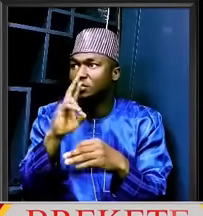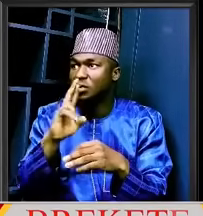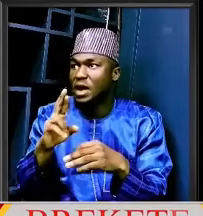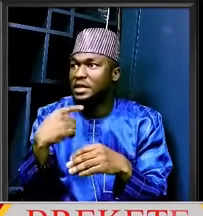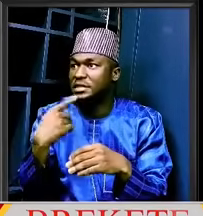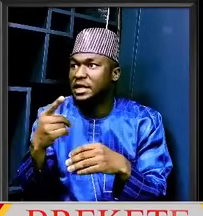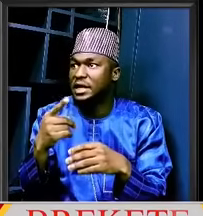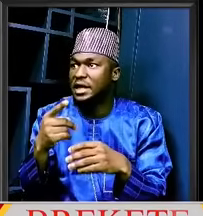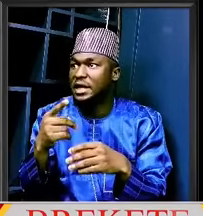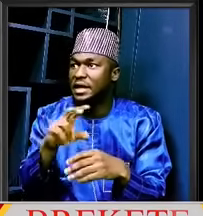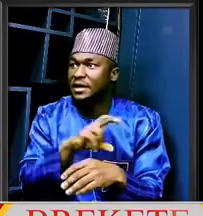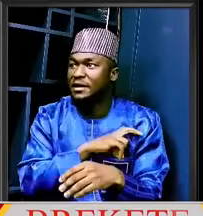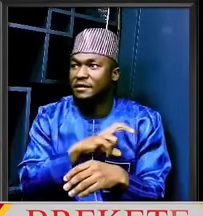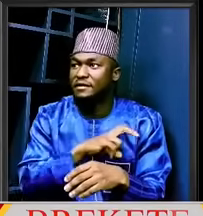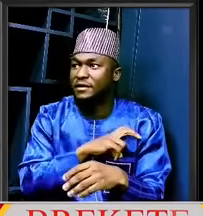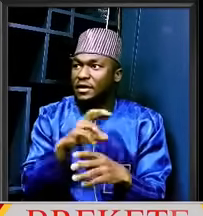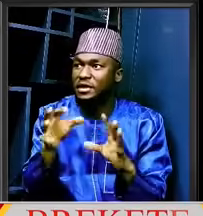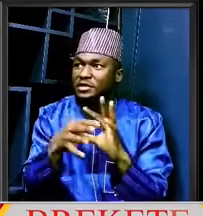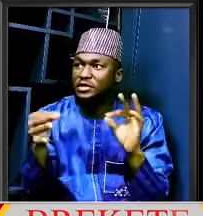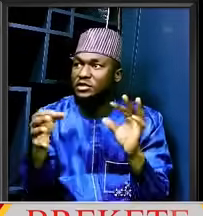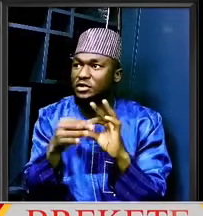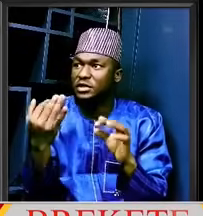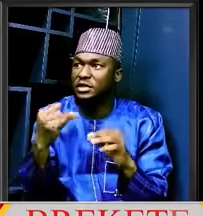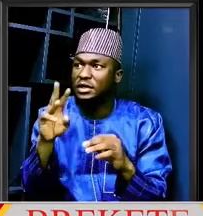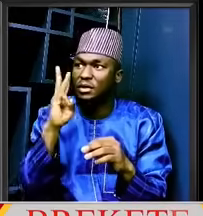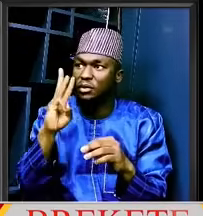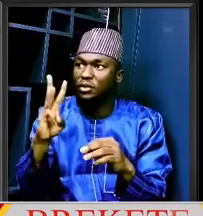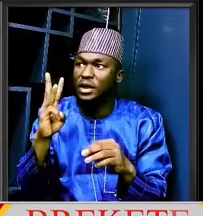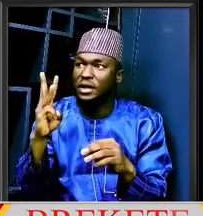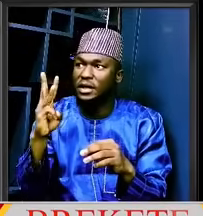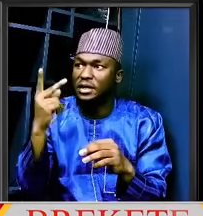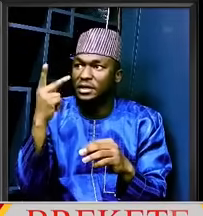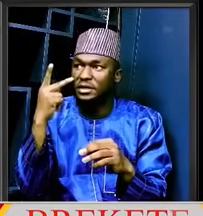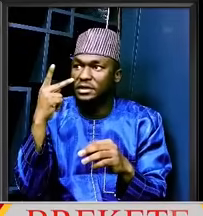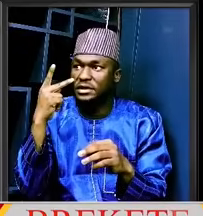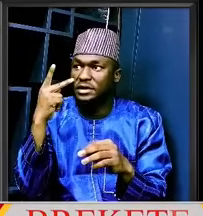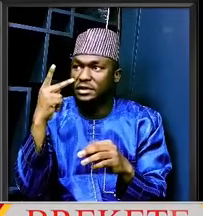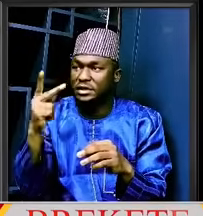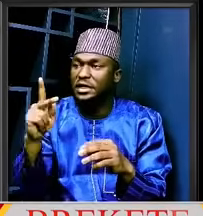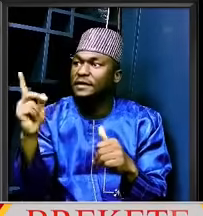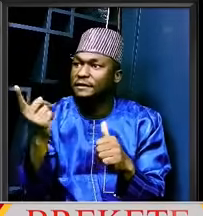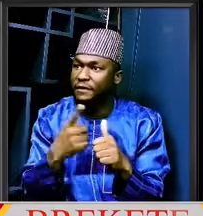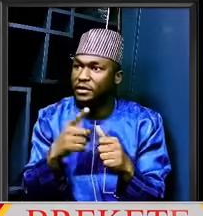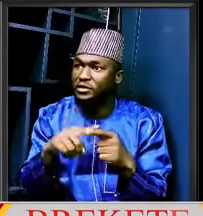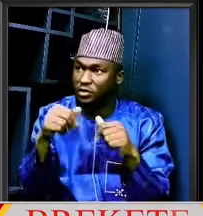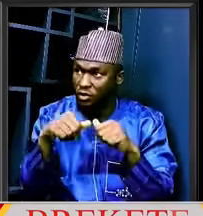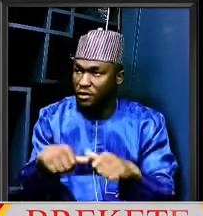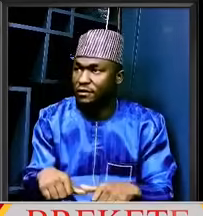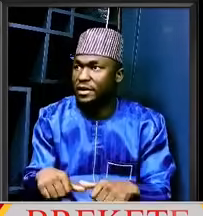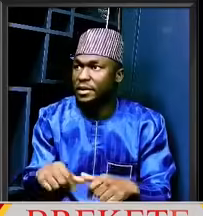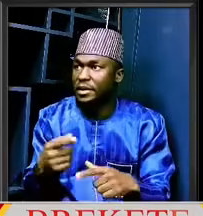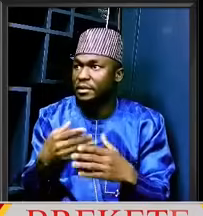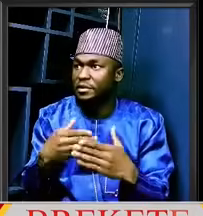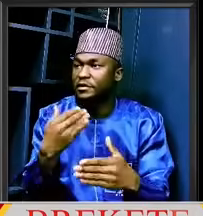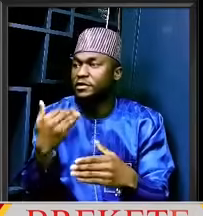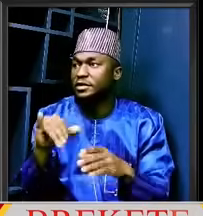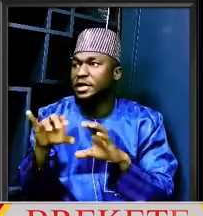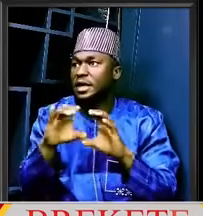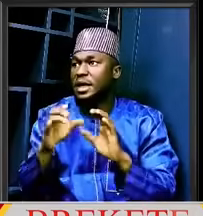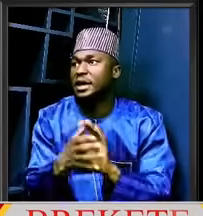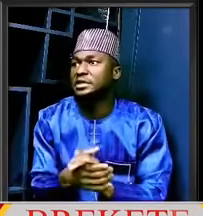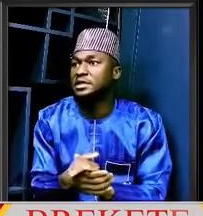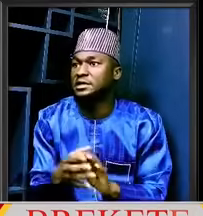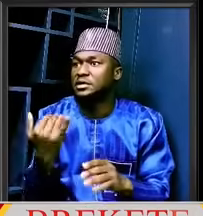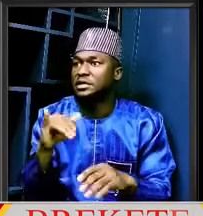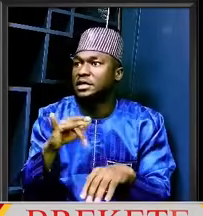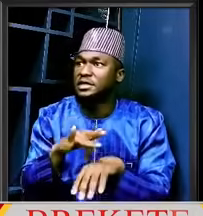confirm first. They are pulling doors. Trying to come and confirm first before they would act. Mm. So they